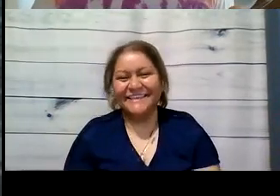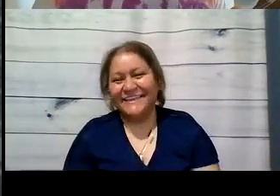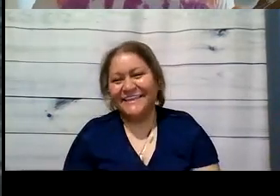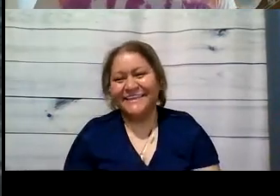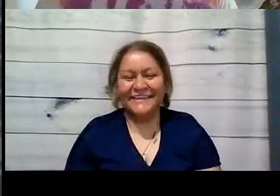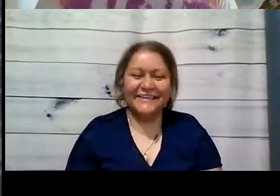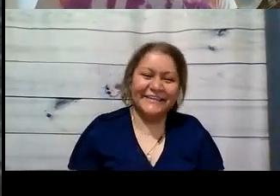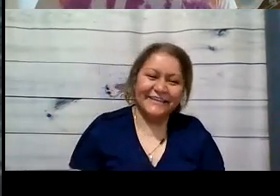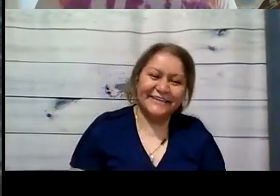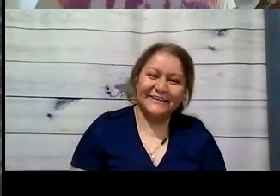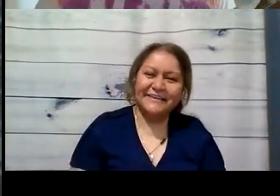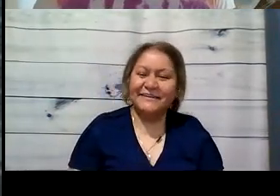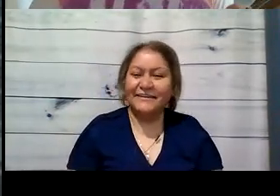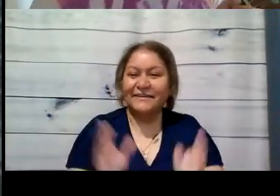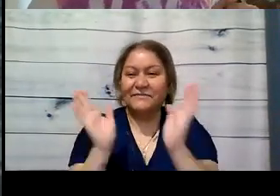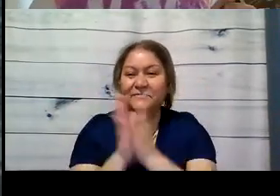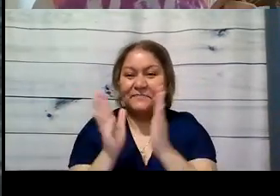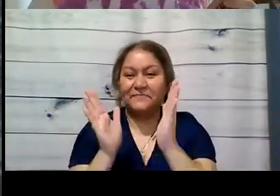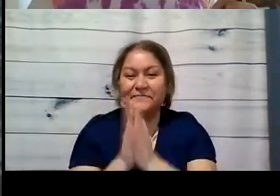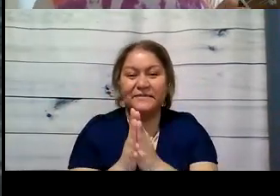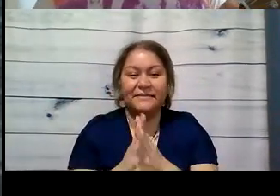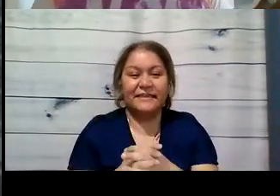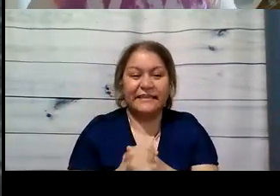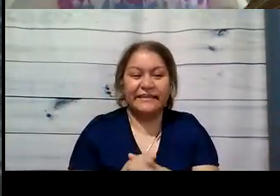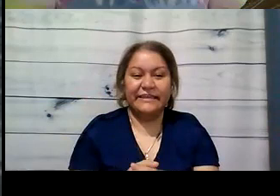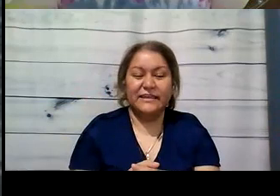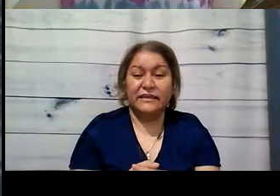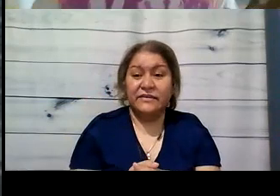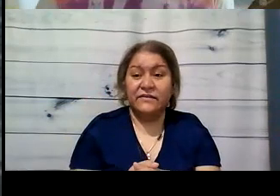you're happy and you know it, clap your hands. Clap, clap.